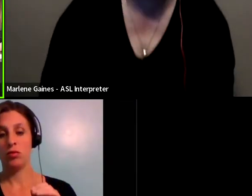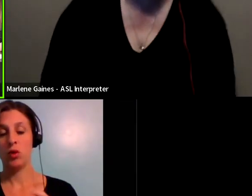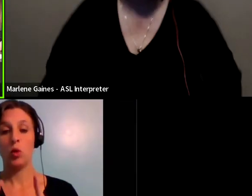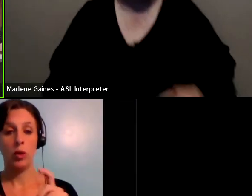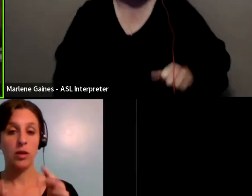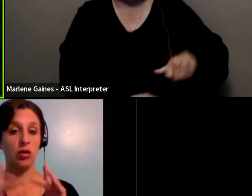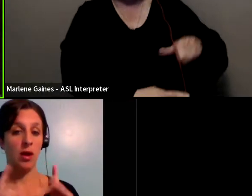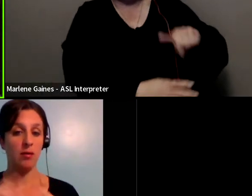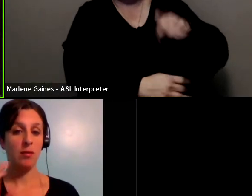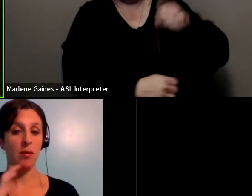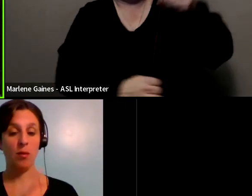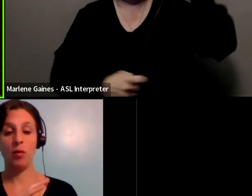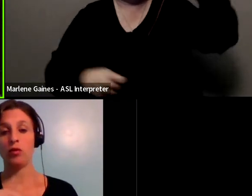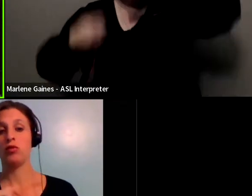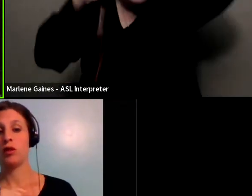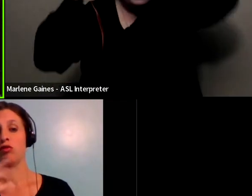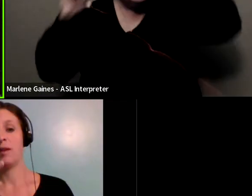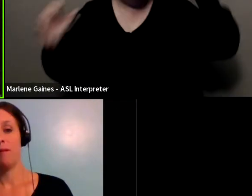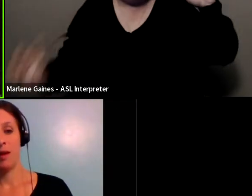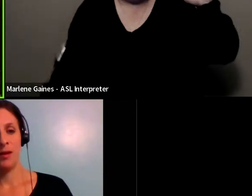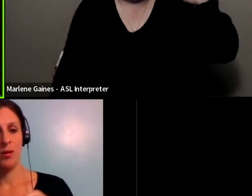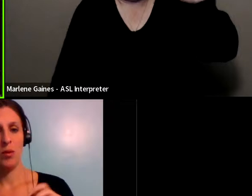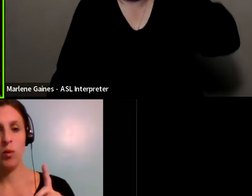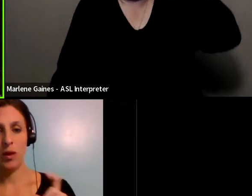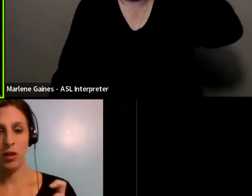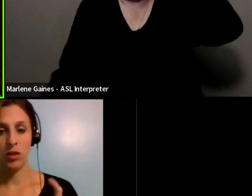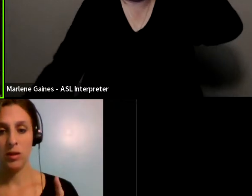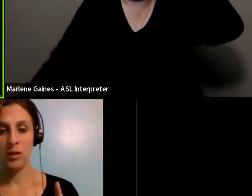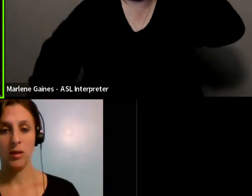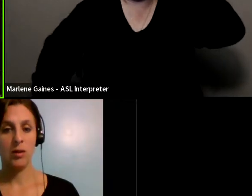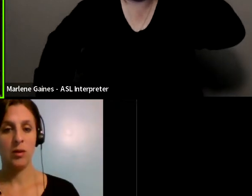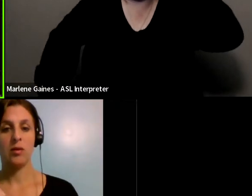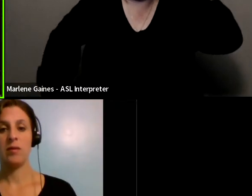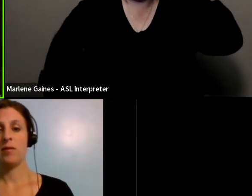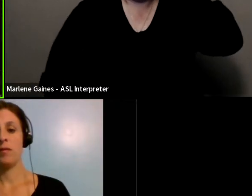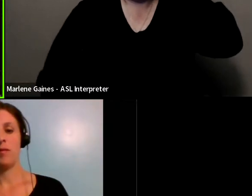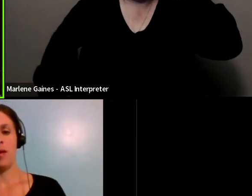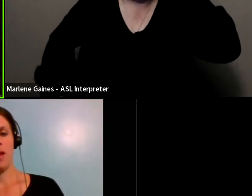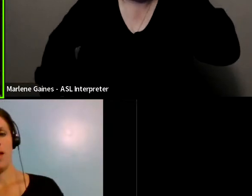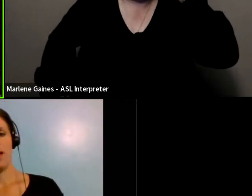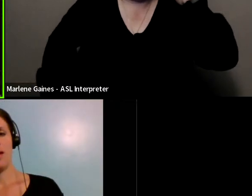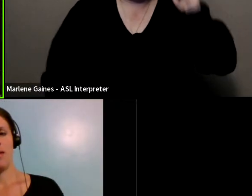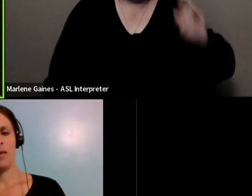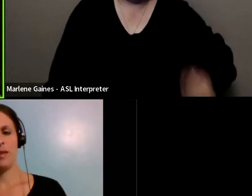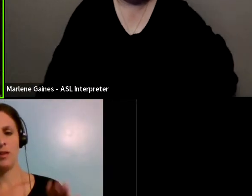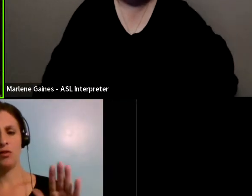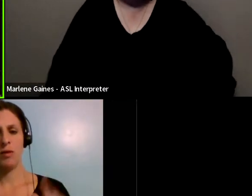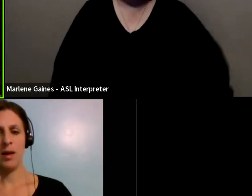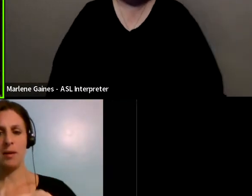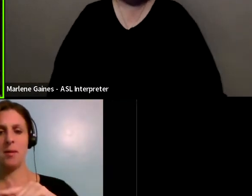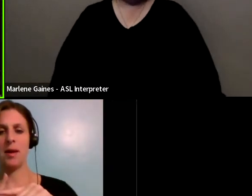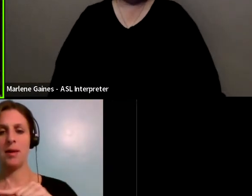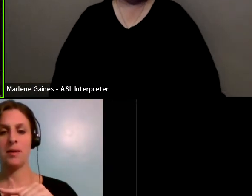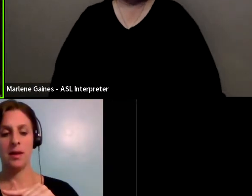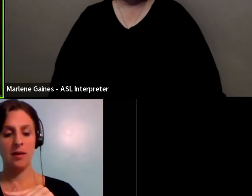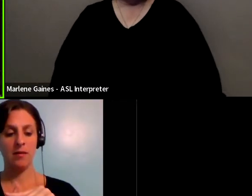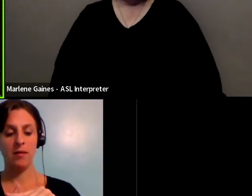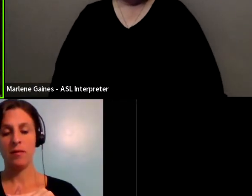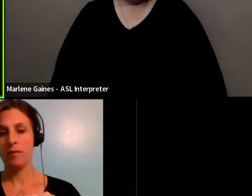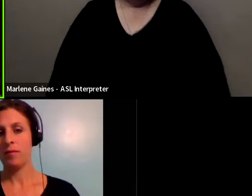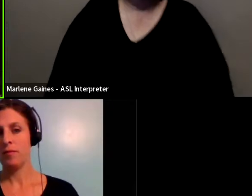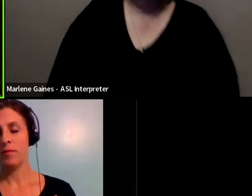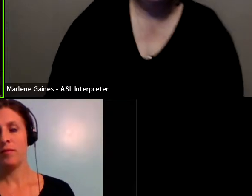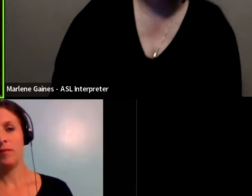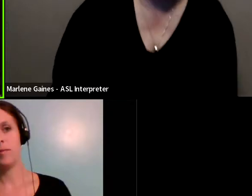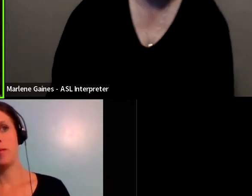board? Trustee Griffin, No questions. trustee I Chavez. just want to say, I think this is a great positive, so thank you. Thank you.